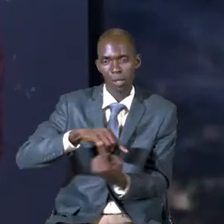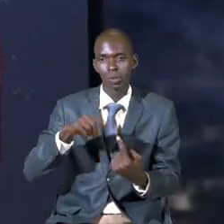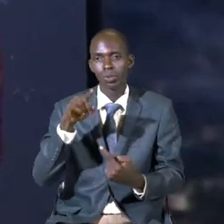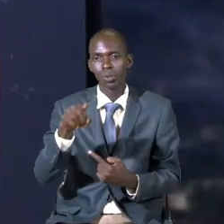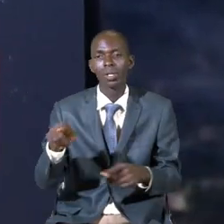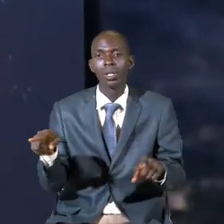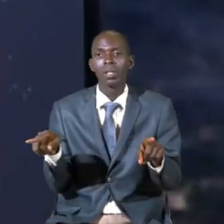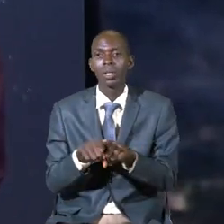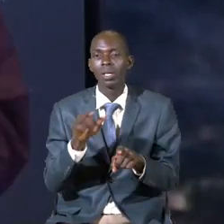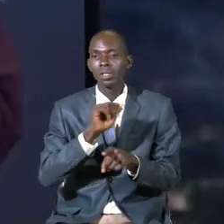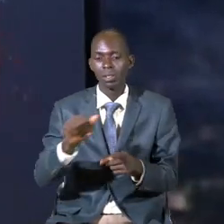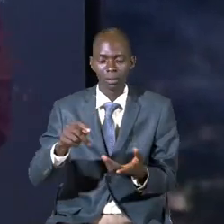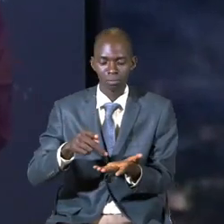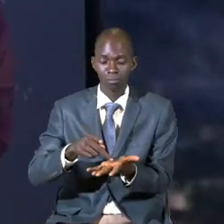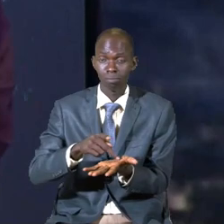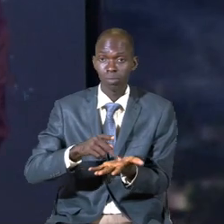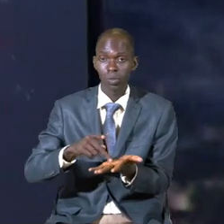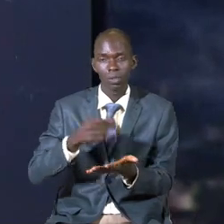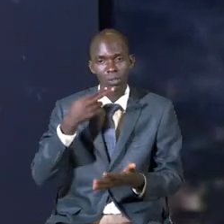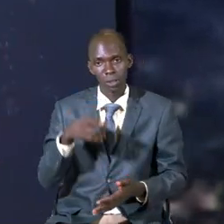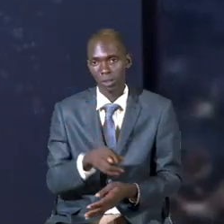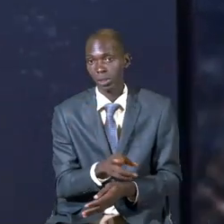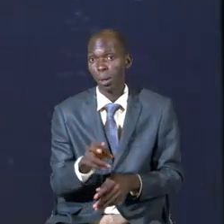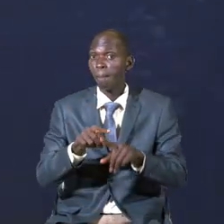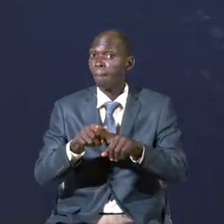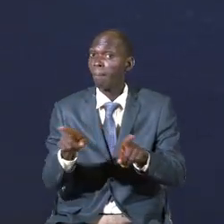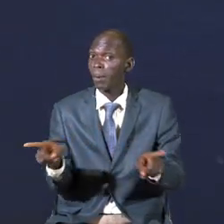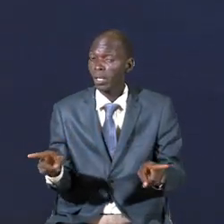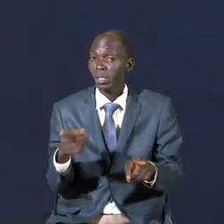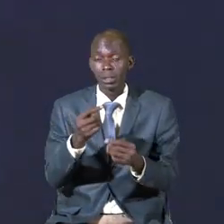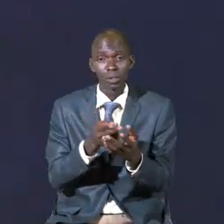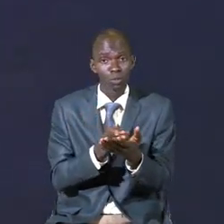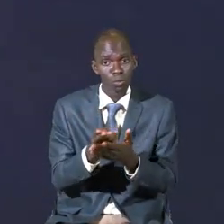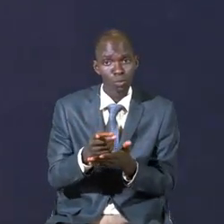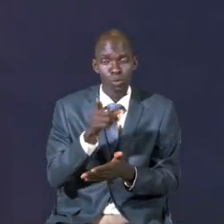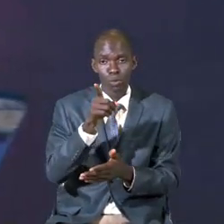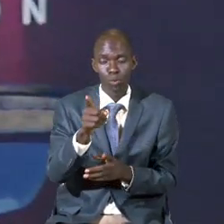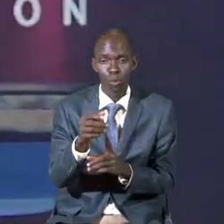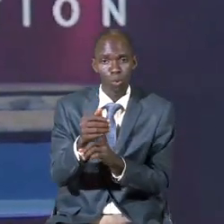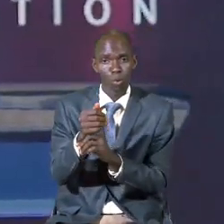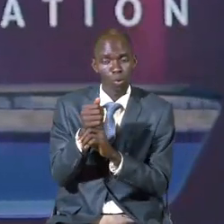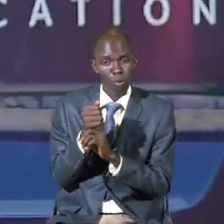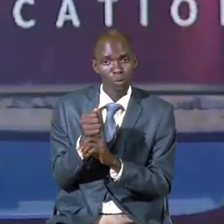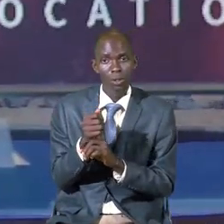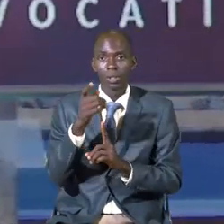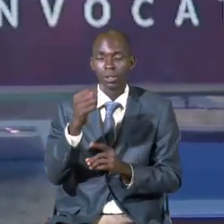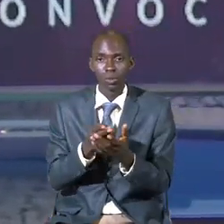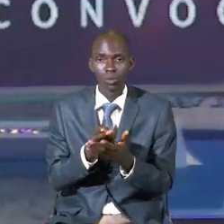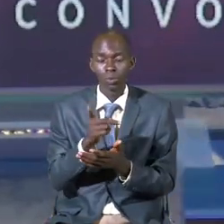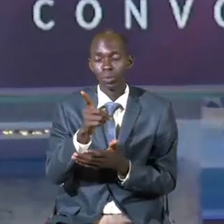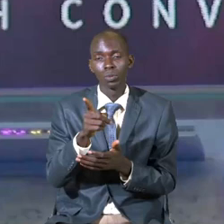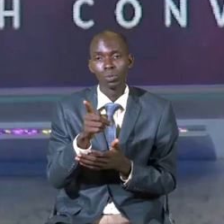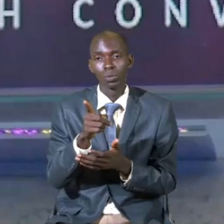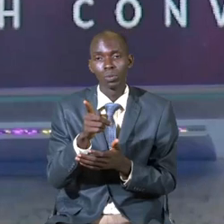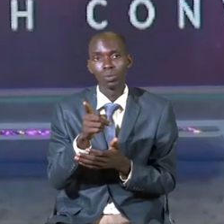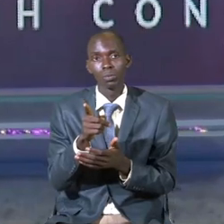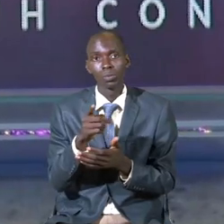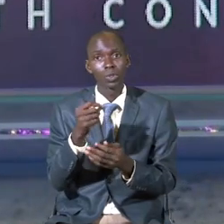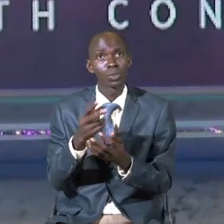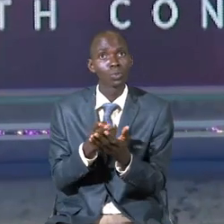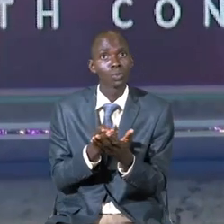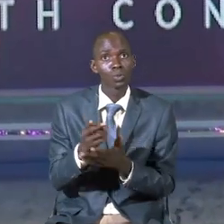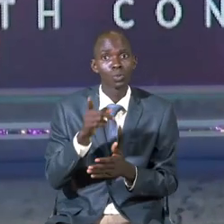a personal snake vote the truth you hold the truth you have the truth